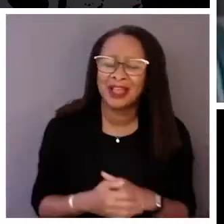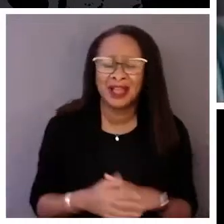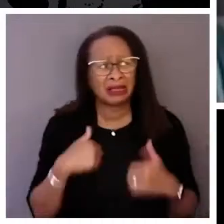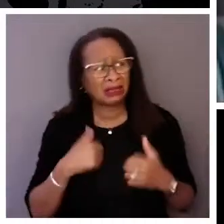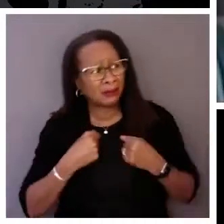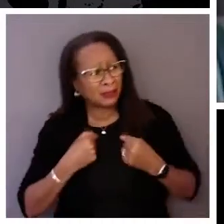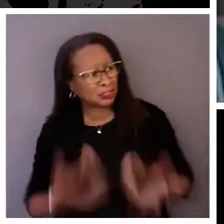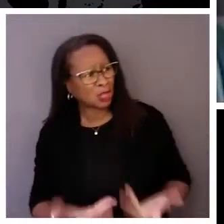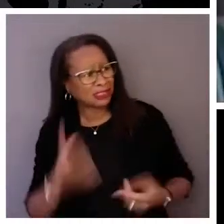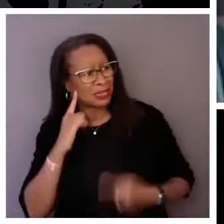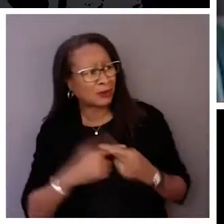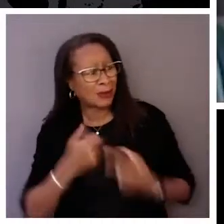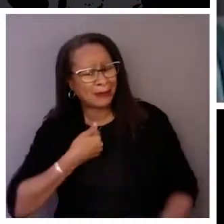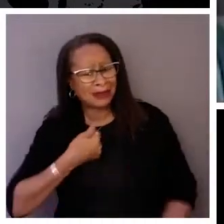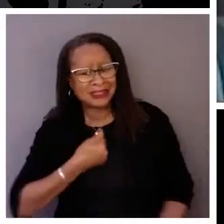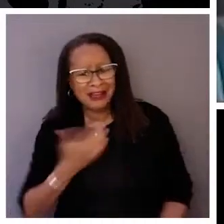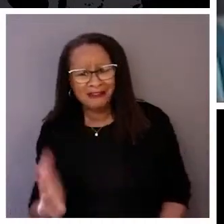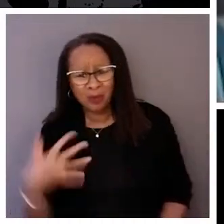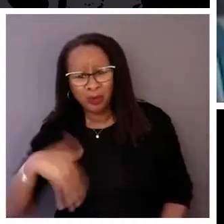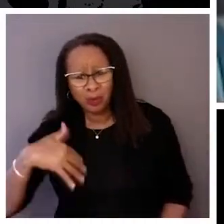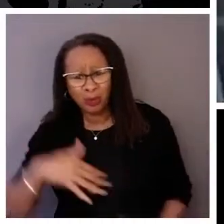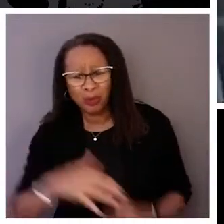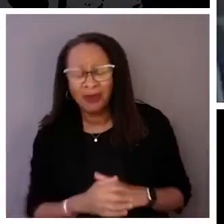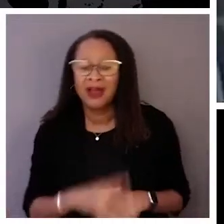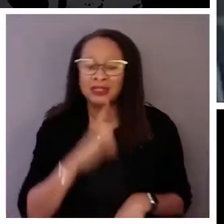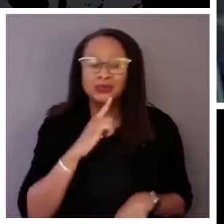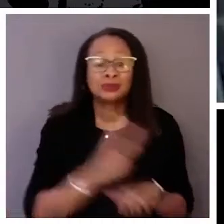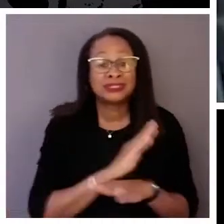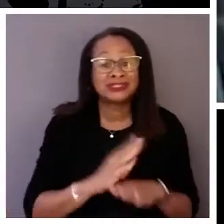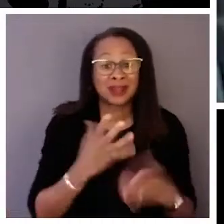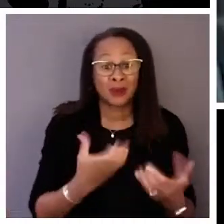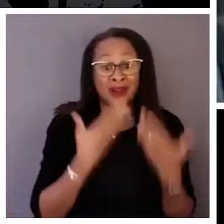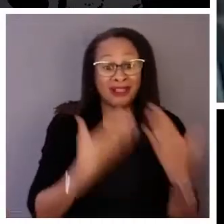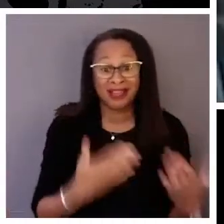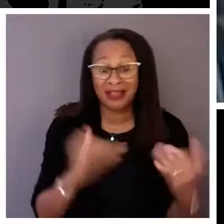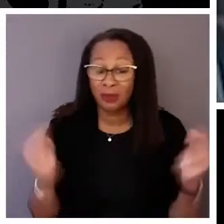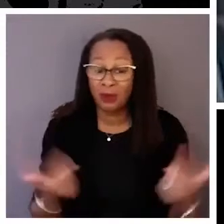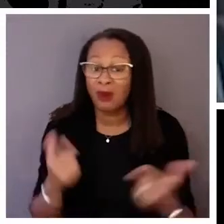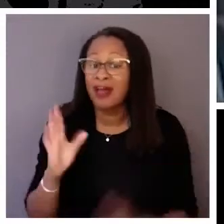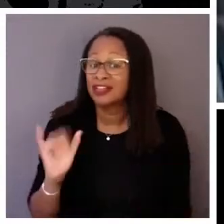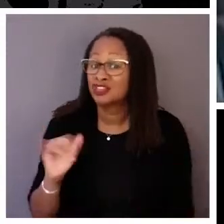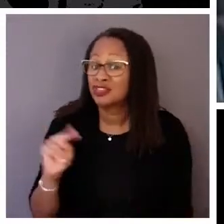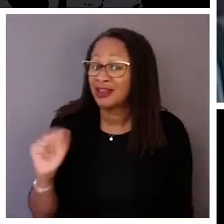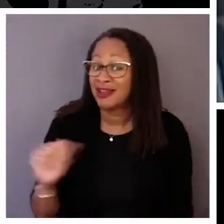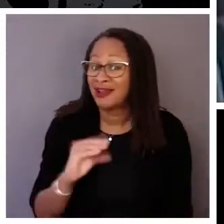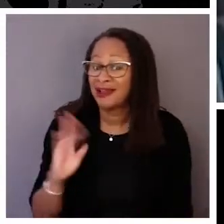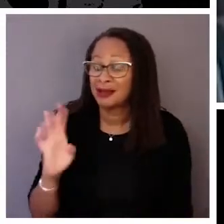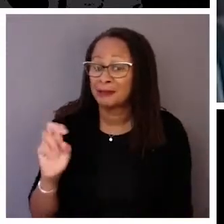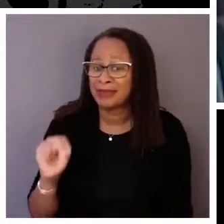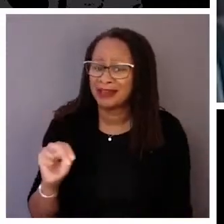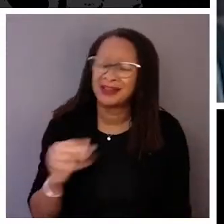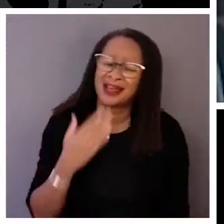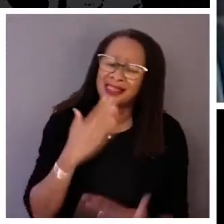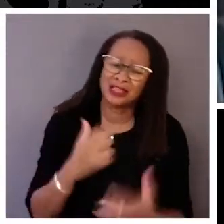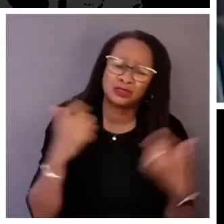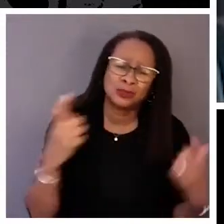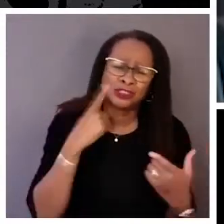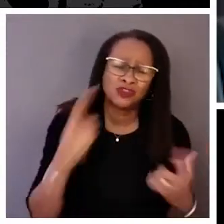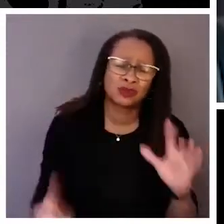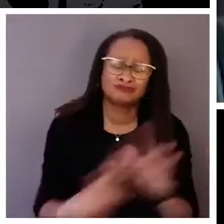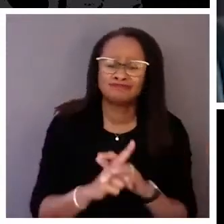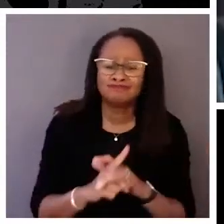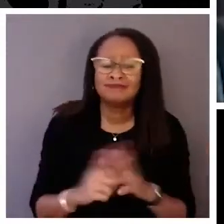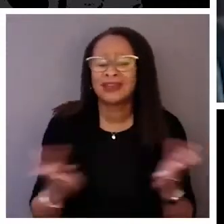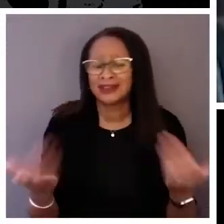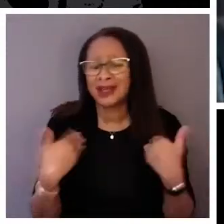I'm exhausted just hearing about me. I want to thank you guys, Jenna and Ben. Thank you so much for being here to open